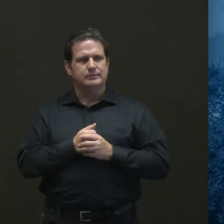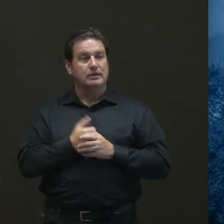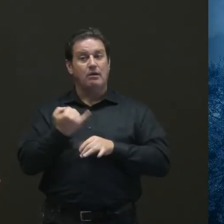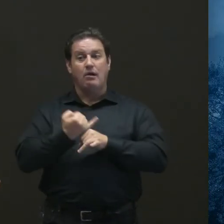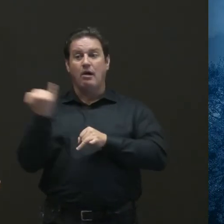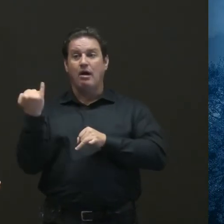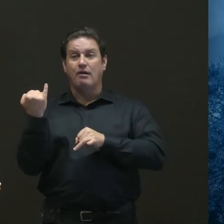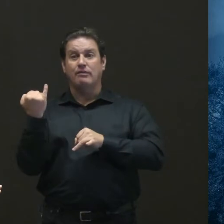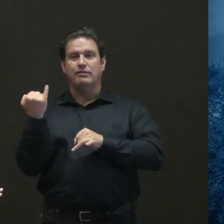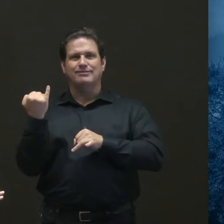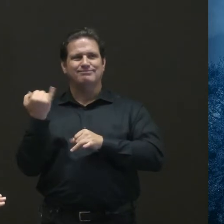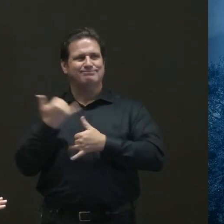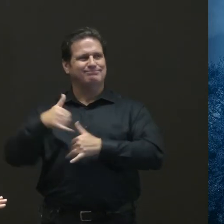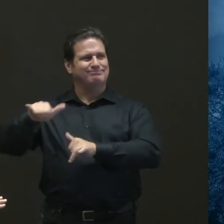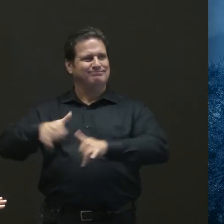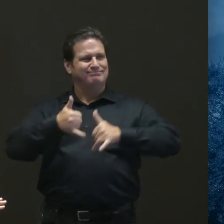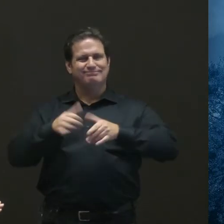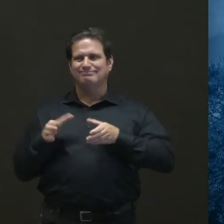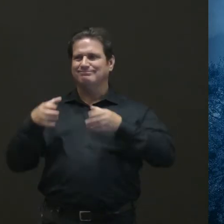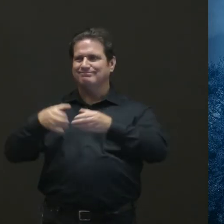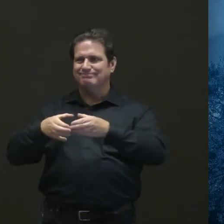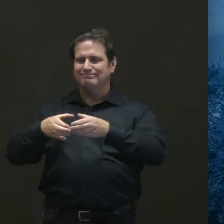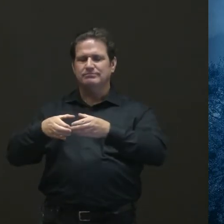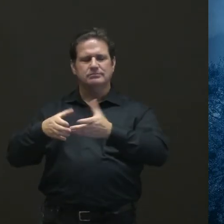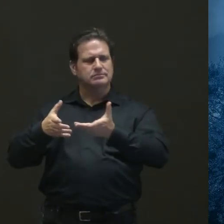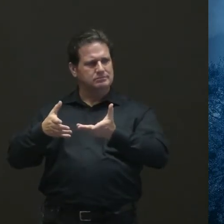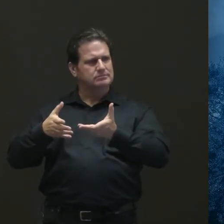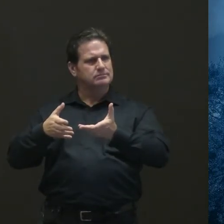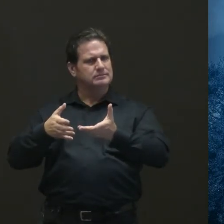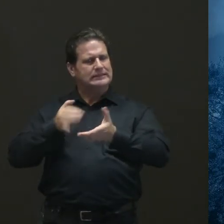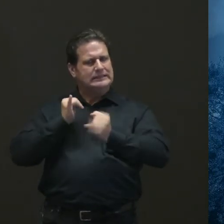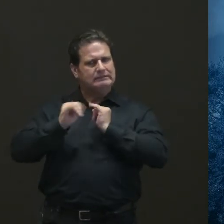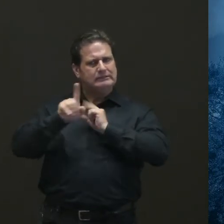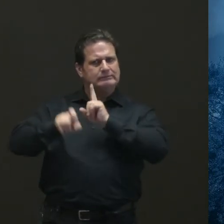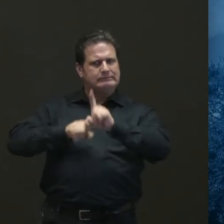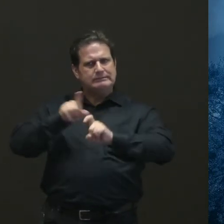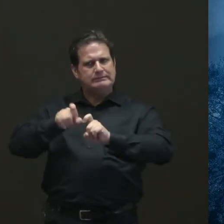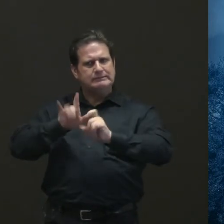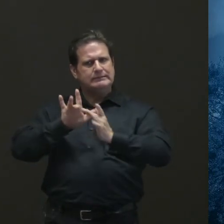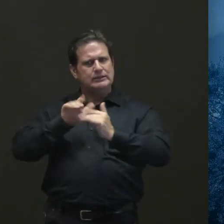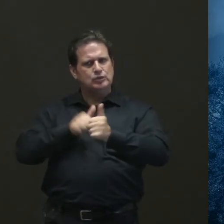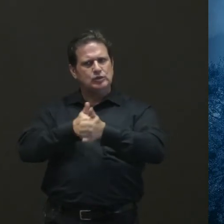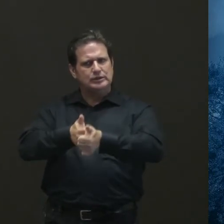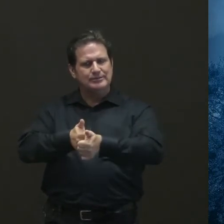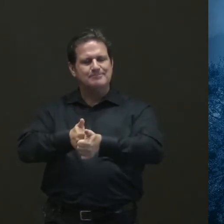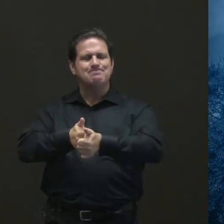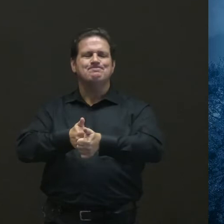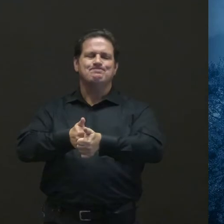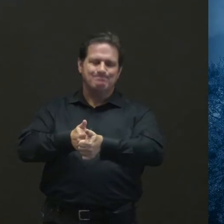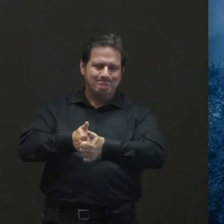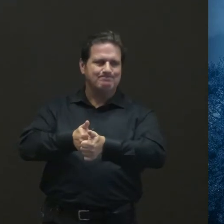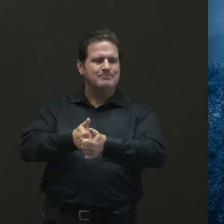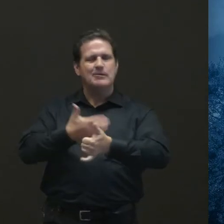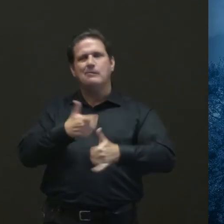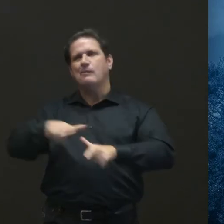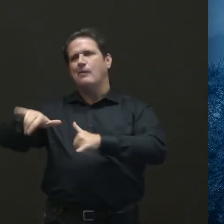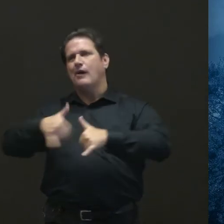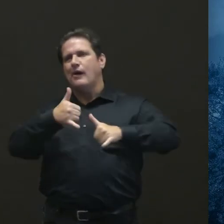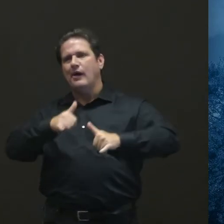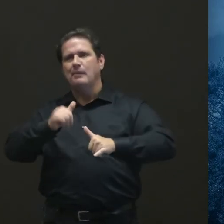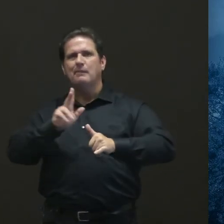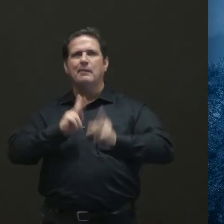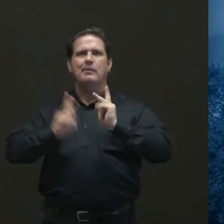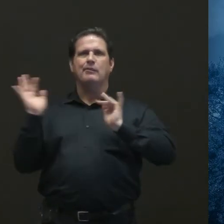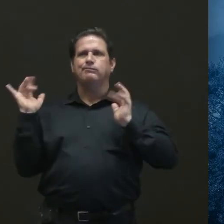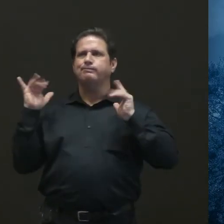these off-campus. And some of the outbreaks we've had, the interviews that the contract tracers have, we had a big party, blah, blah, blah, it was